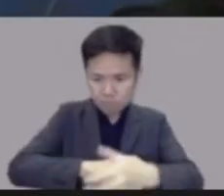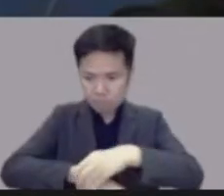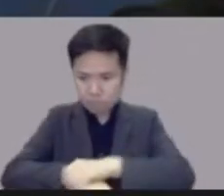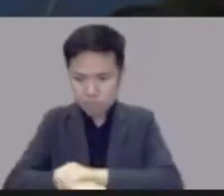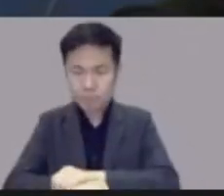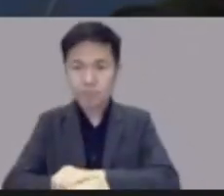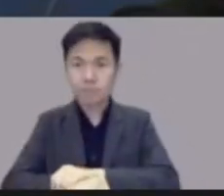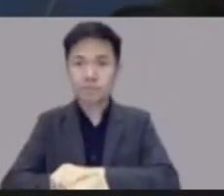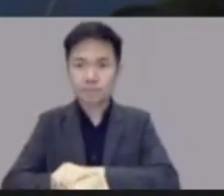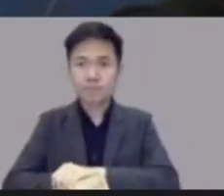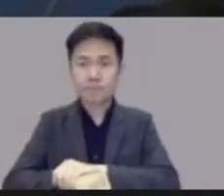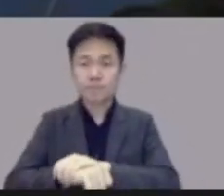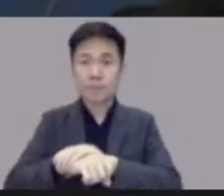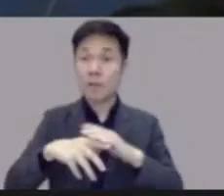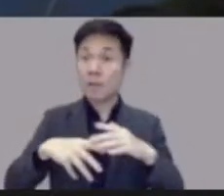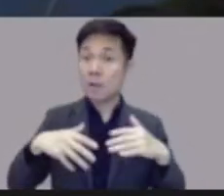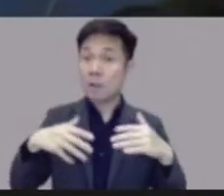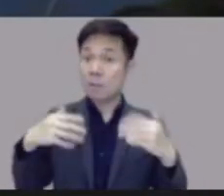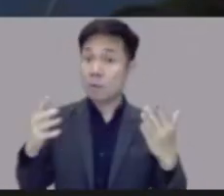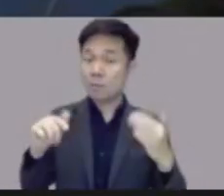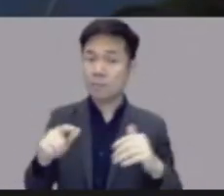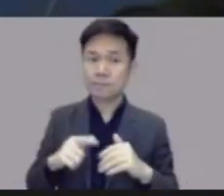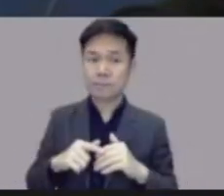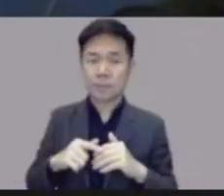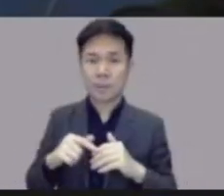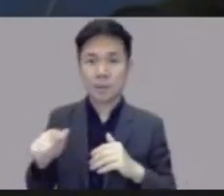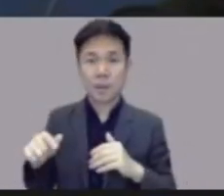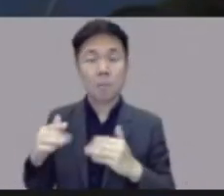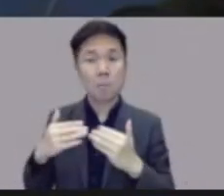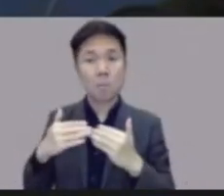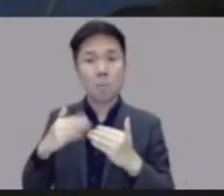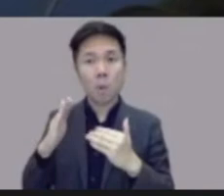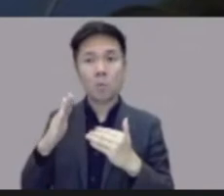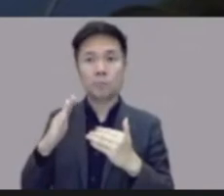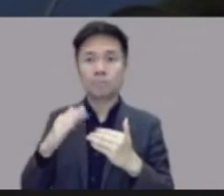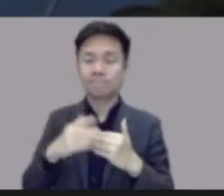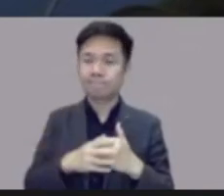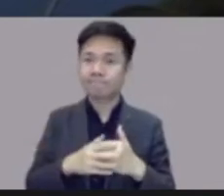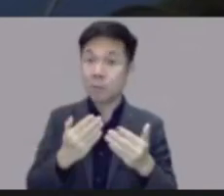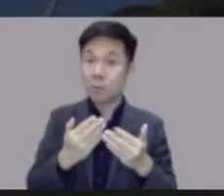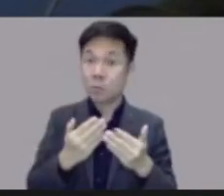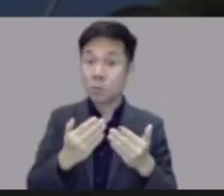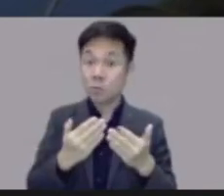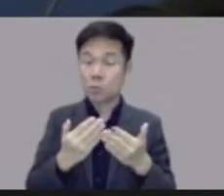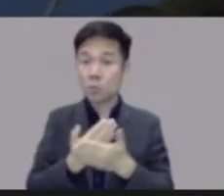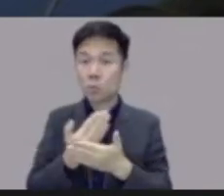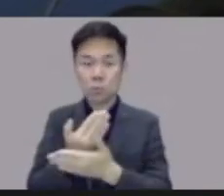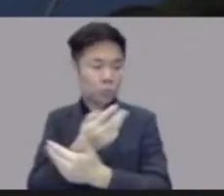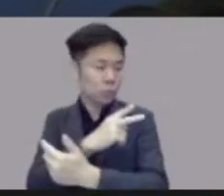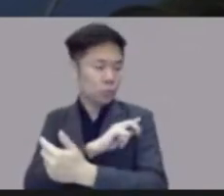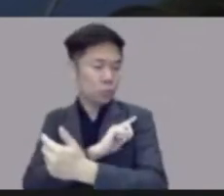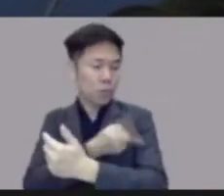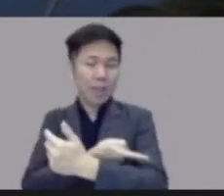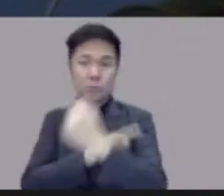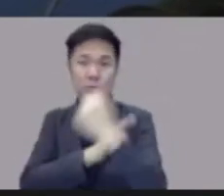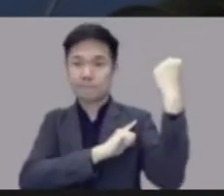increasing it is a renewable energy potential we have a huge